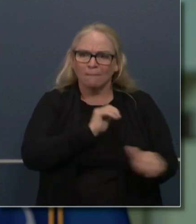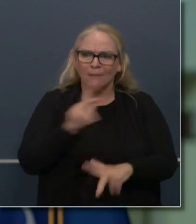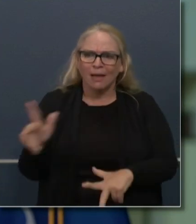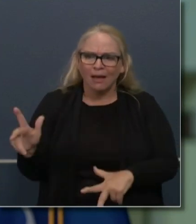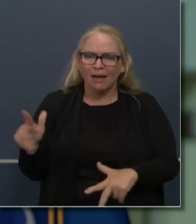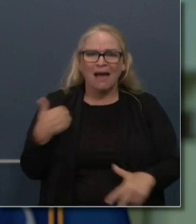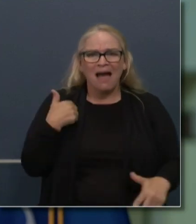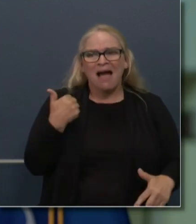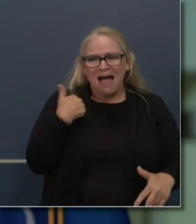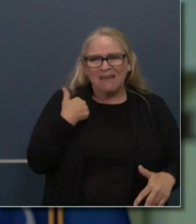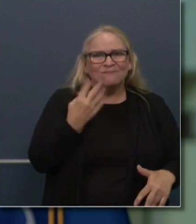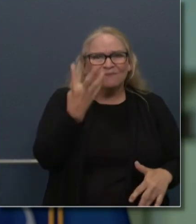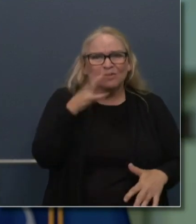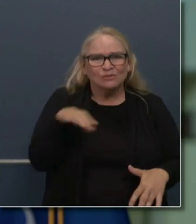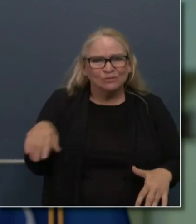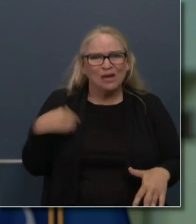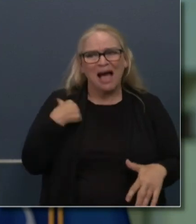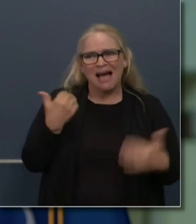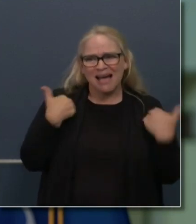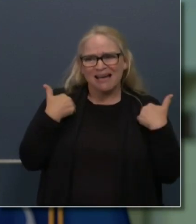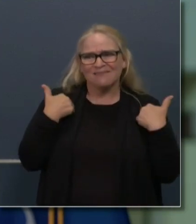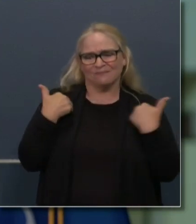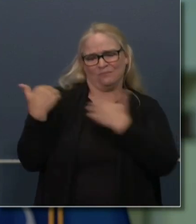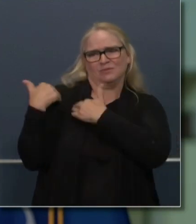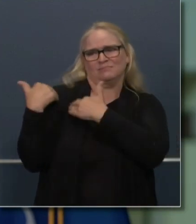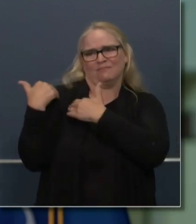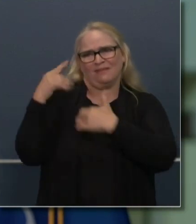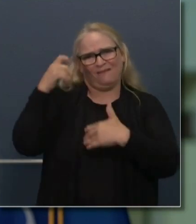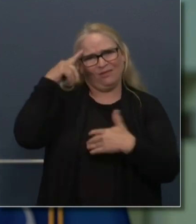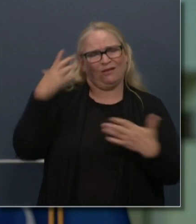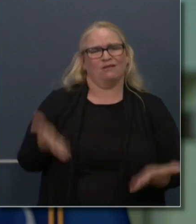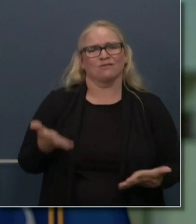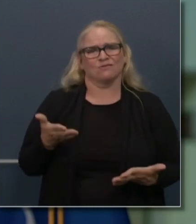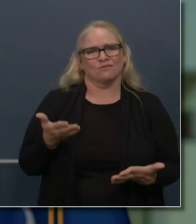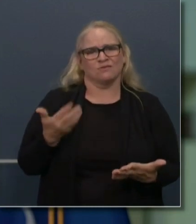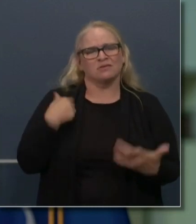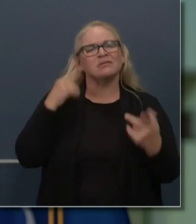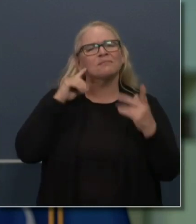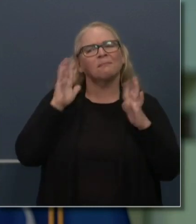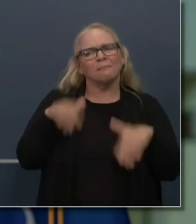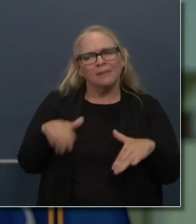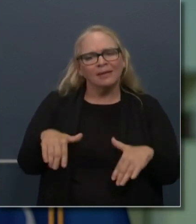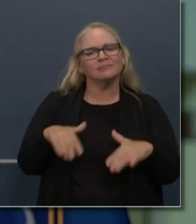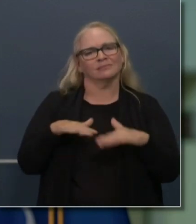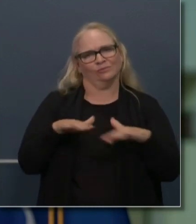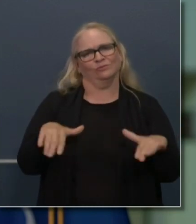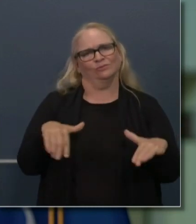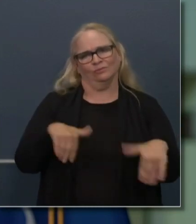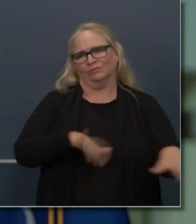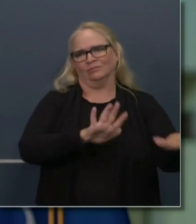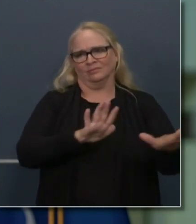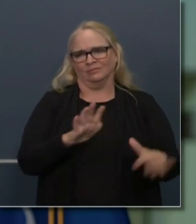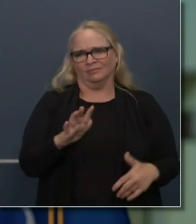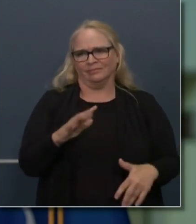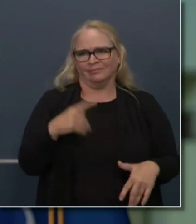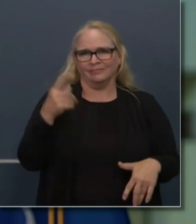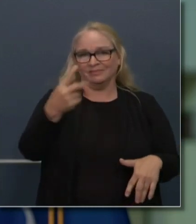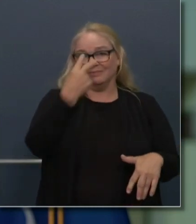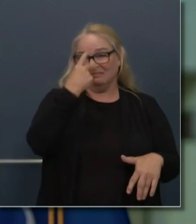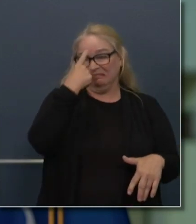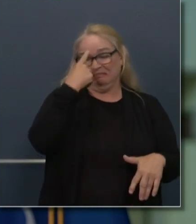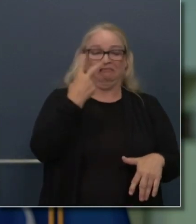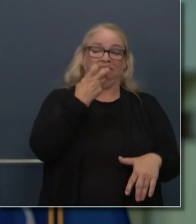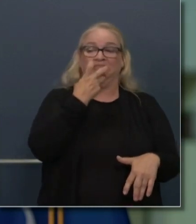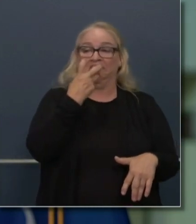as well as governor of California. That's my hope, my intention. And so I don't want people to just believe that somehow we